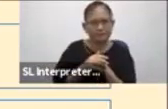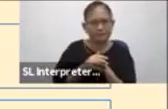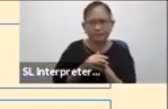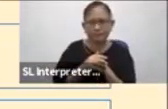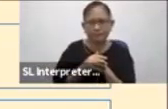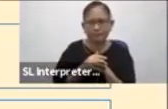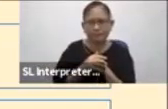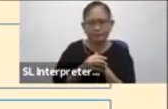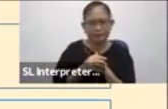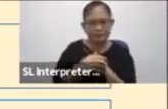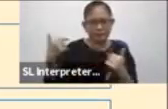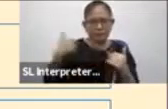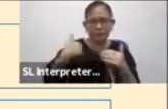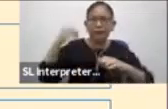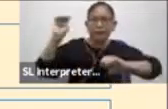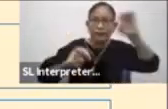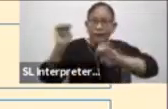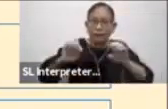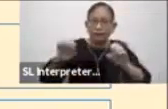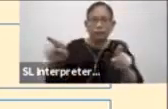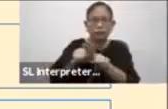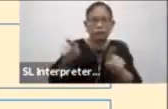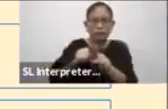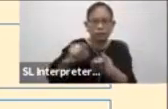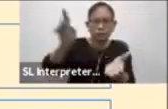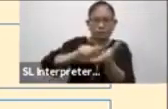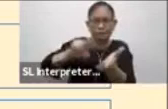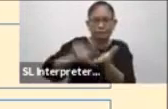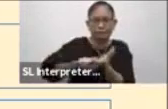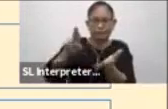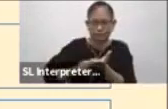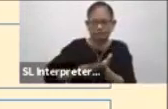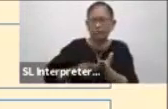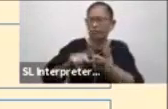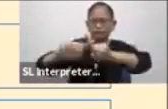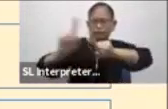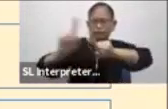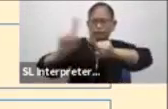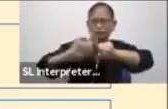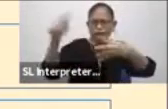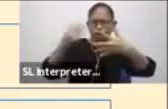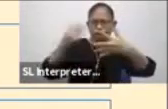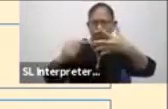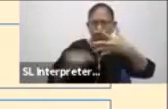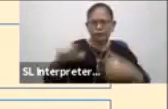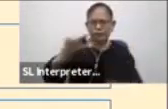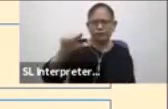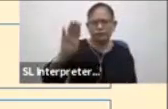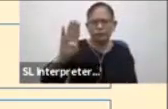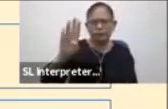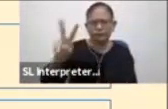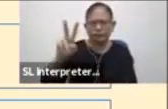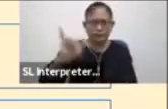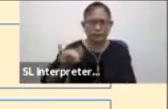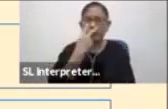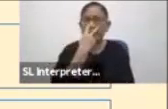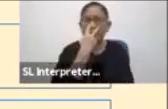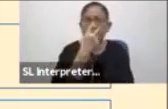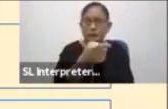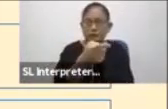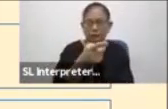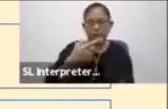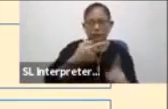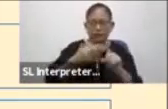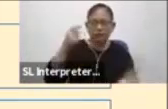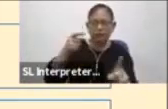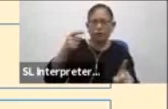The assessment recorded almost all types of GBV, as you can see in this slide. So from domestic